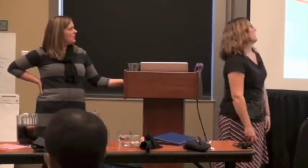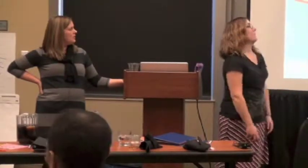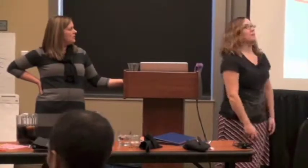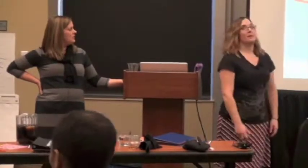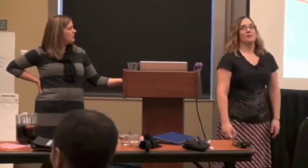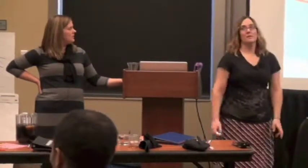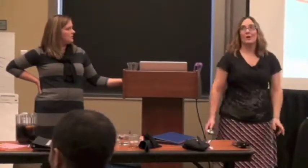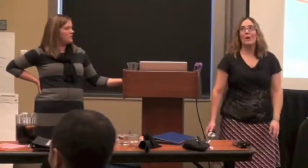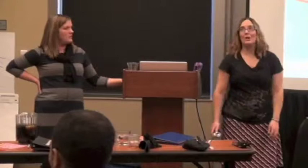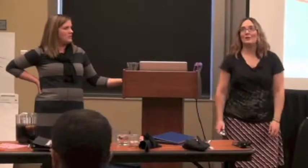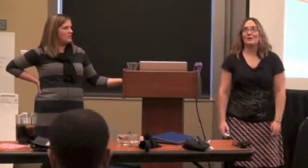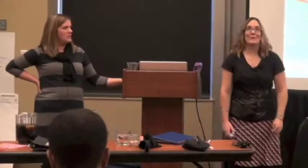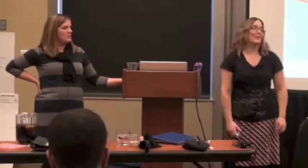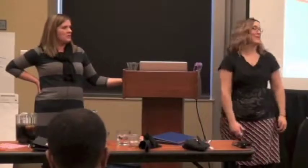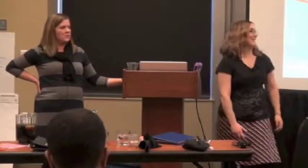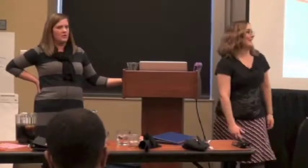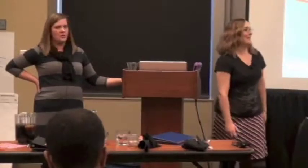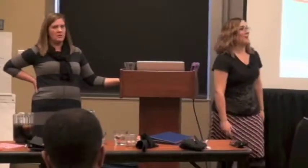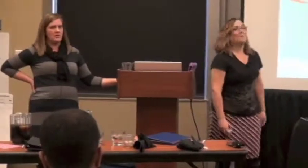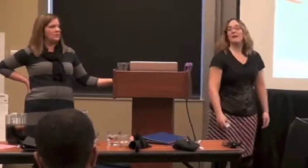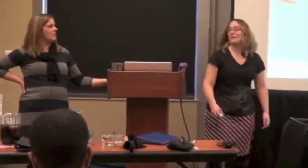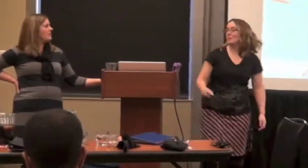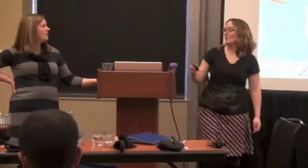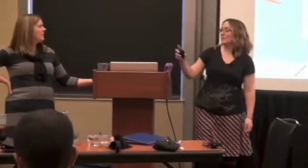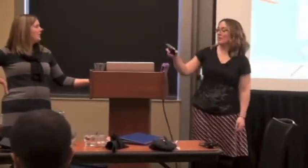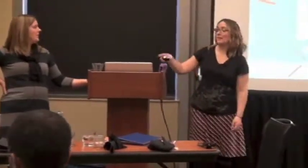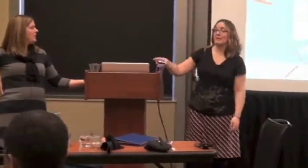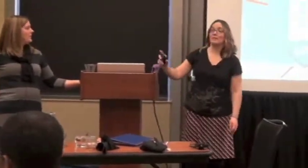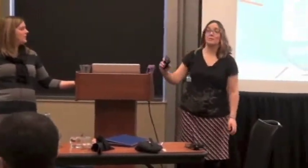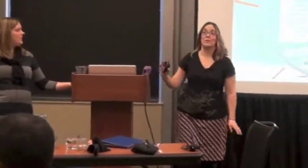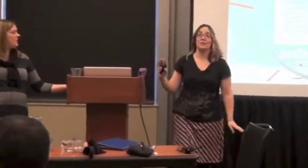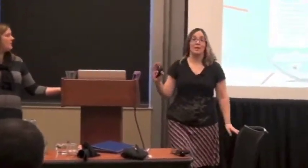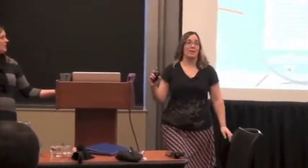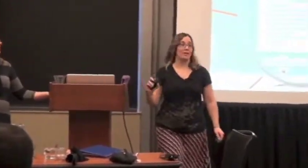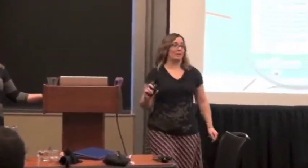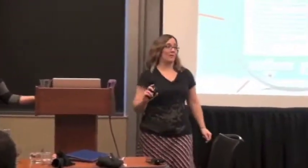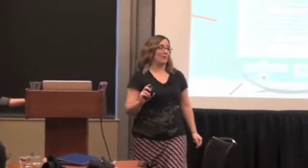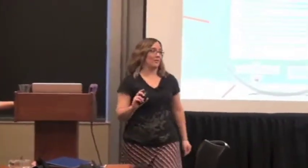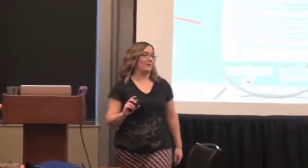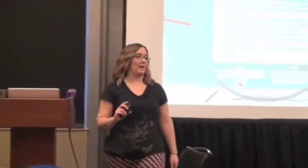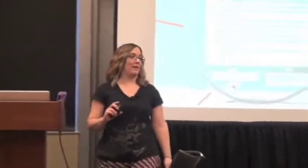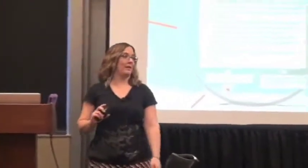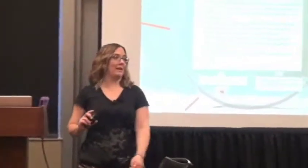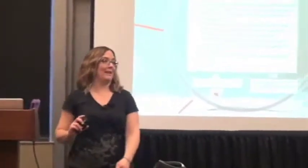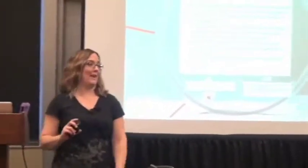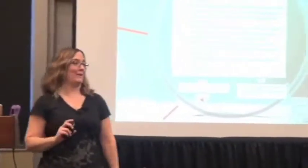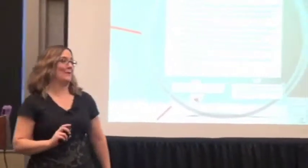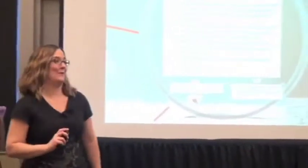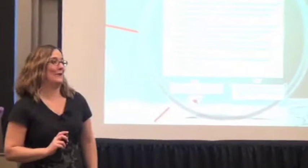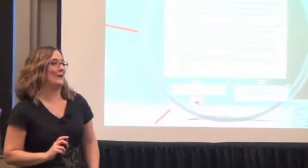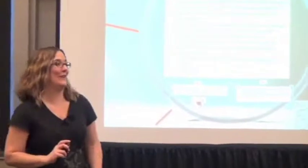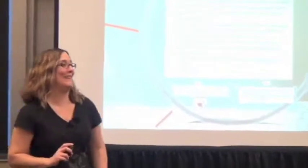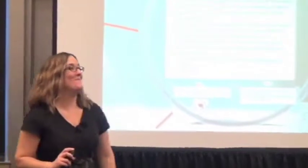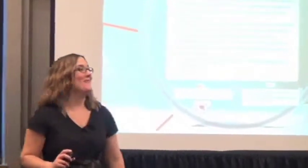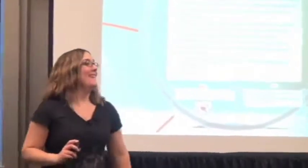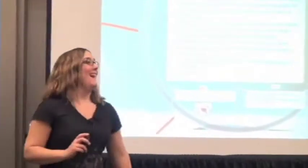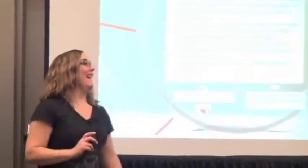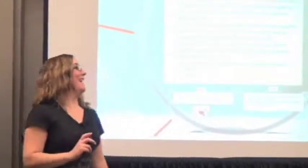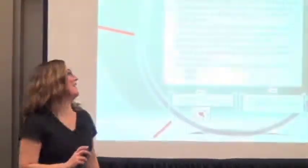Very quickly, because it's already 2:15 and my son's school has already called that they're getting out of school